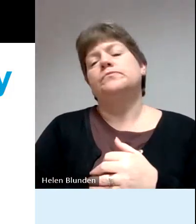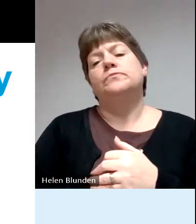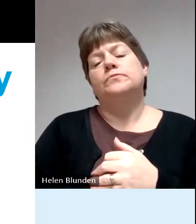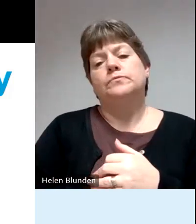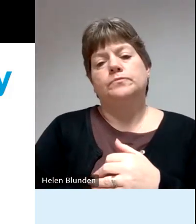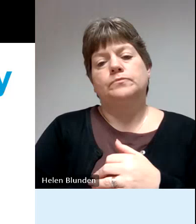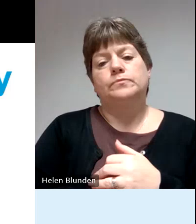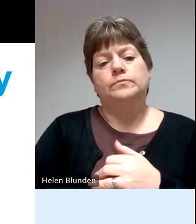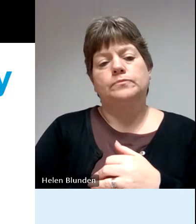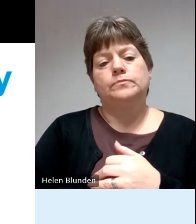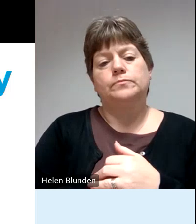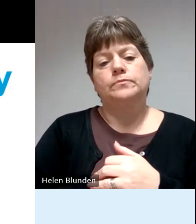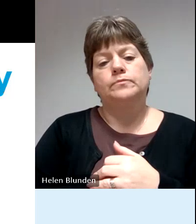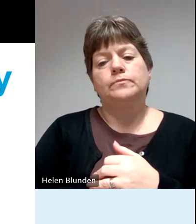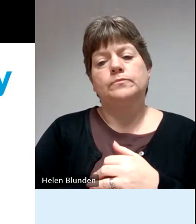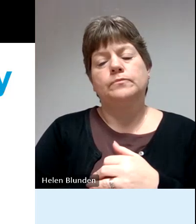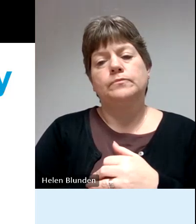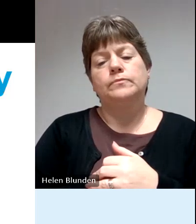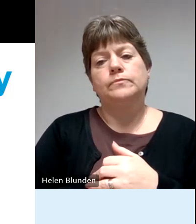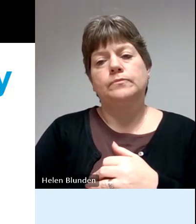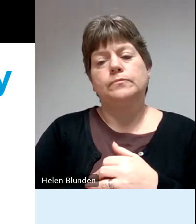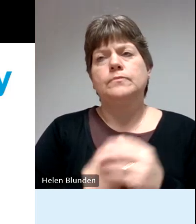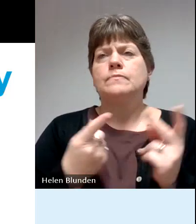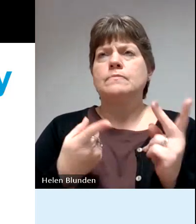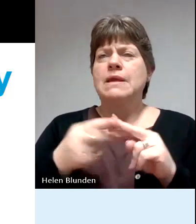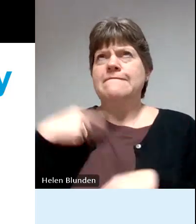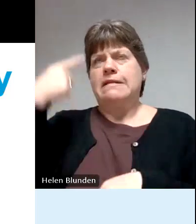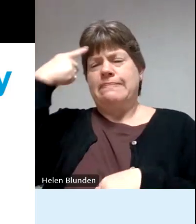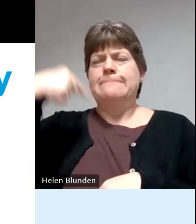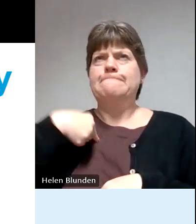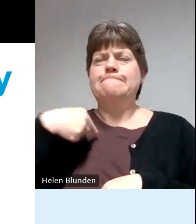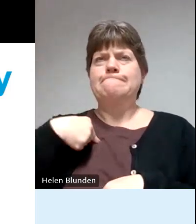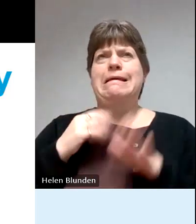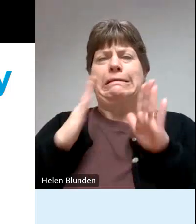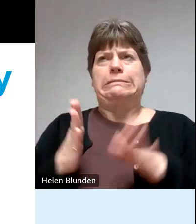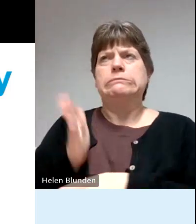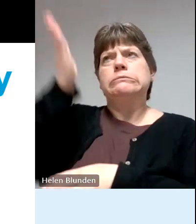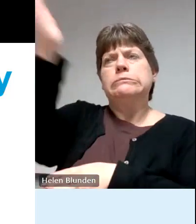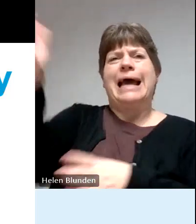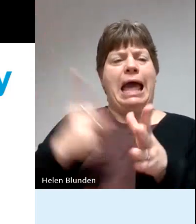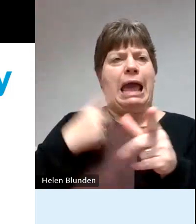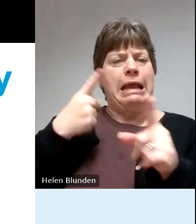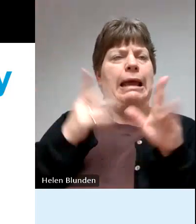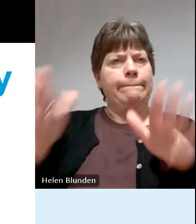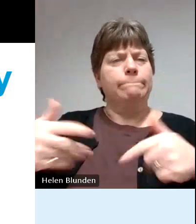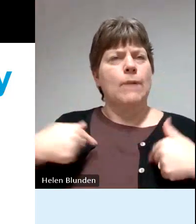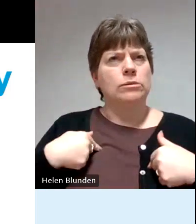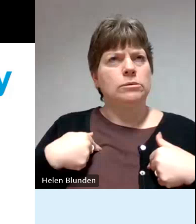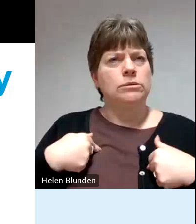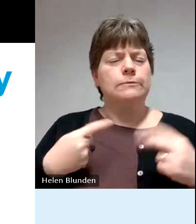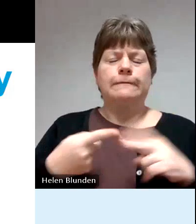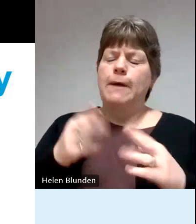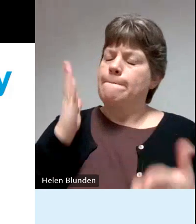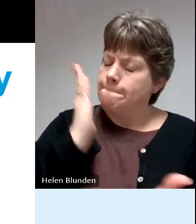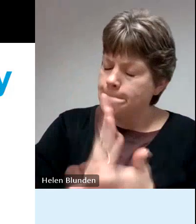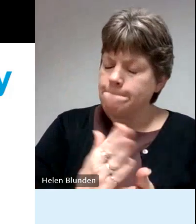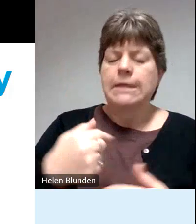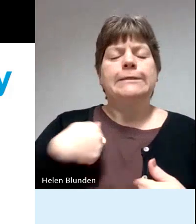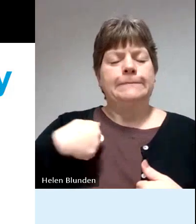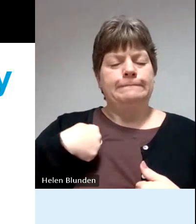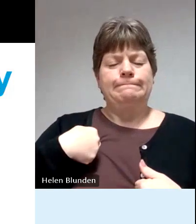see in primary care. If you think you need to go to A&E, if you're absolutely certain that